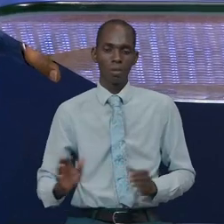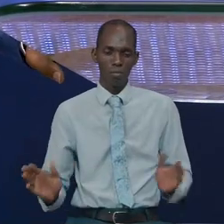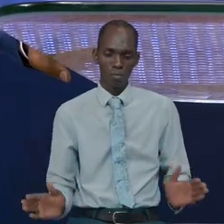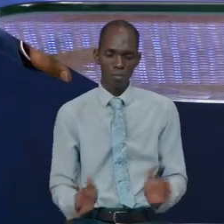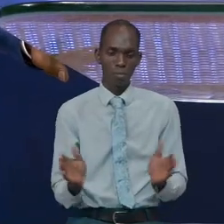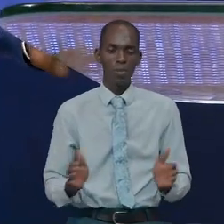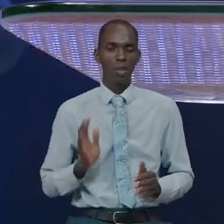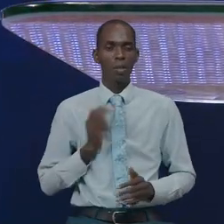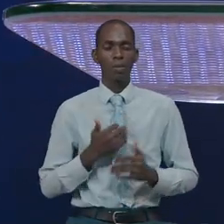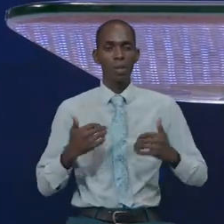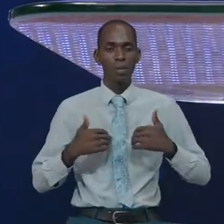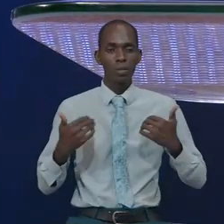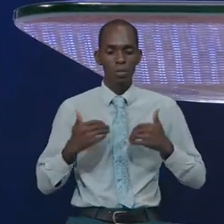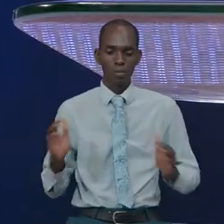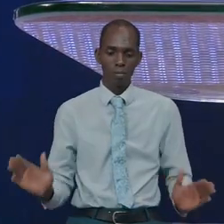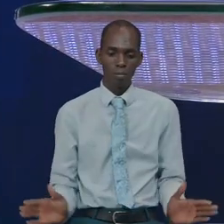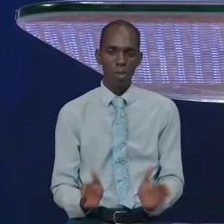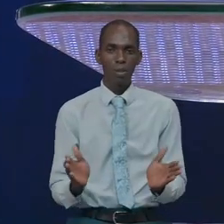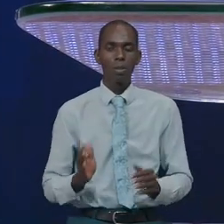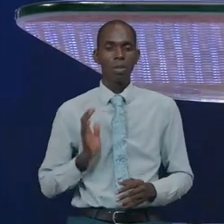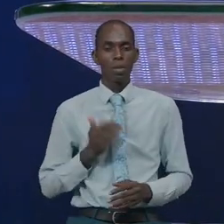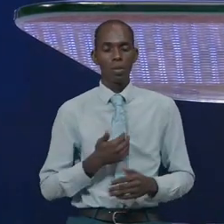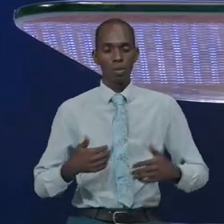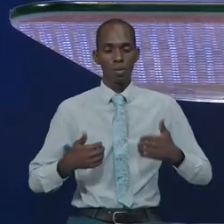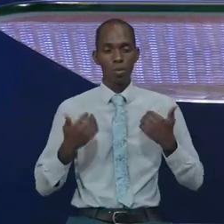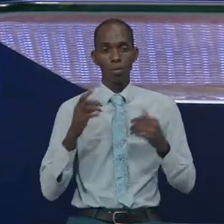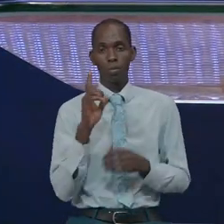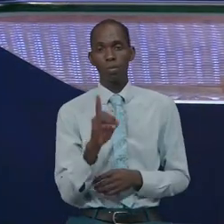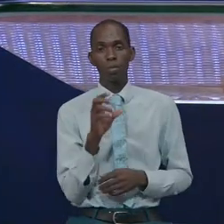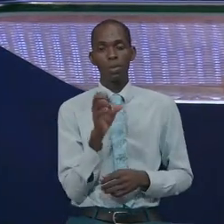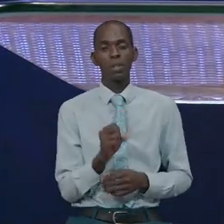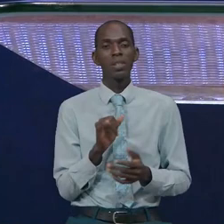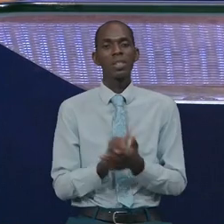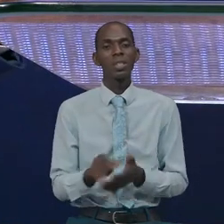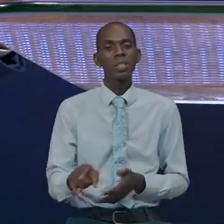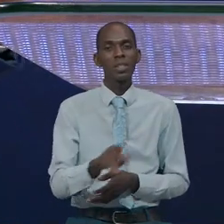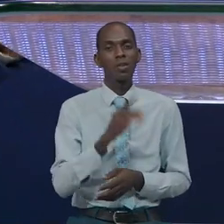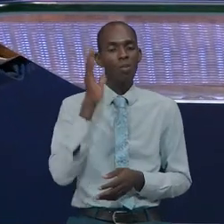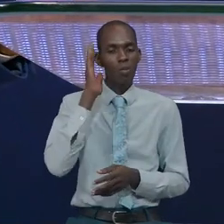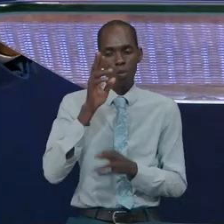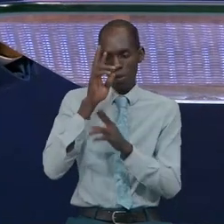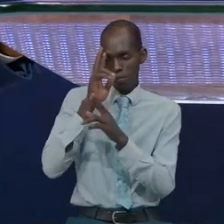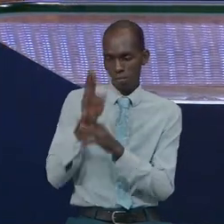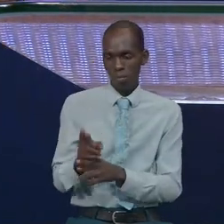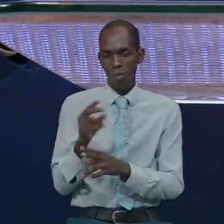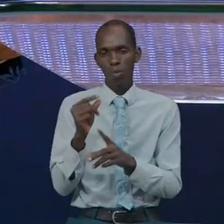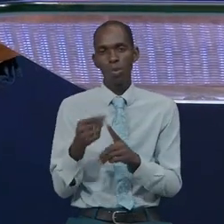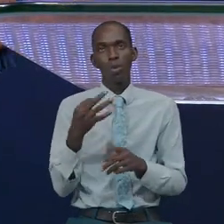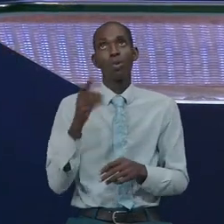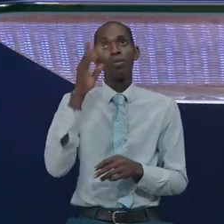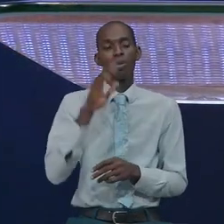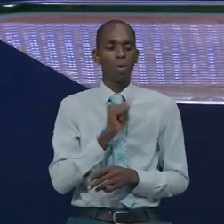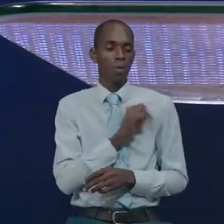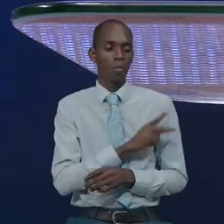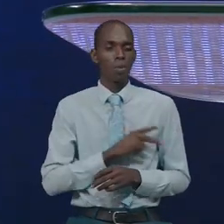encourage our youths, encourage our teenagers that they will regard the Word of God,